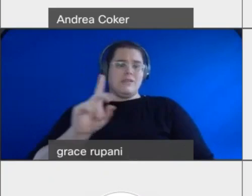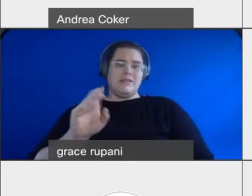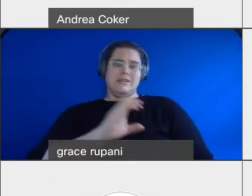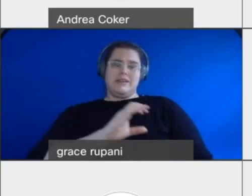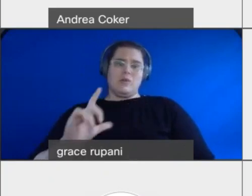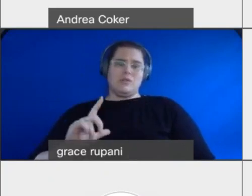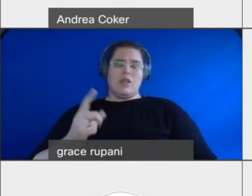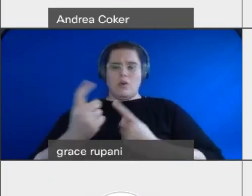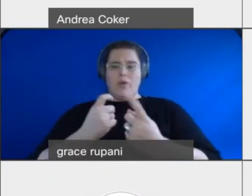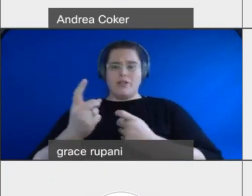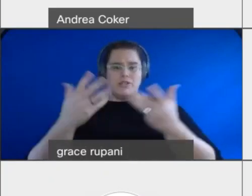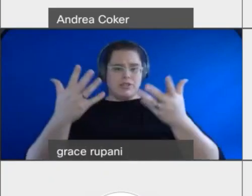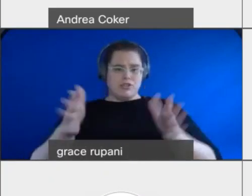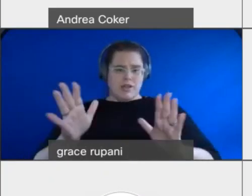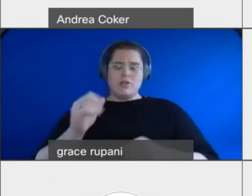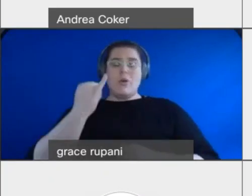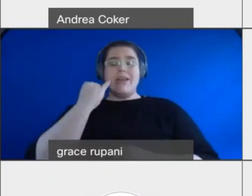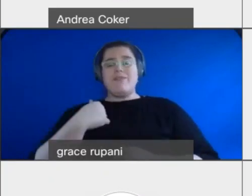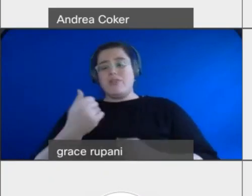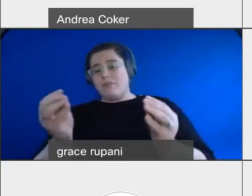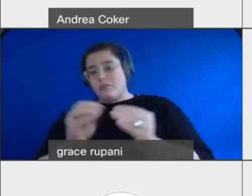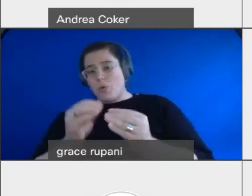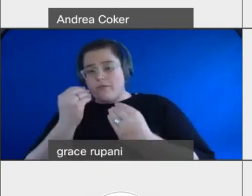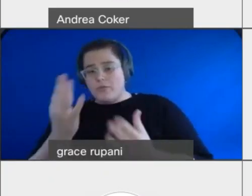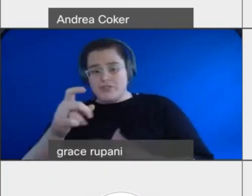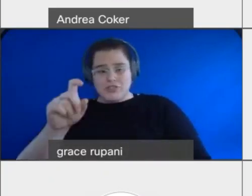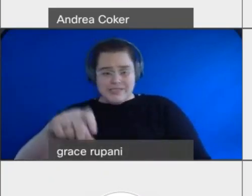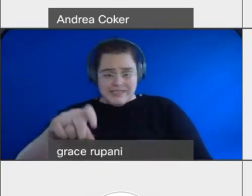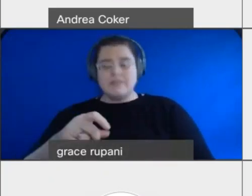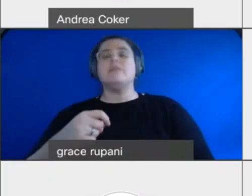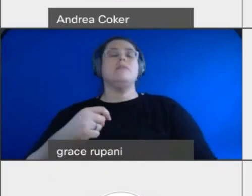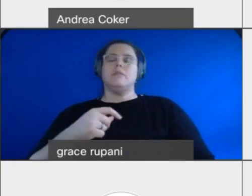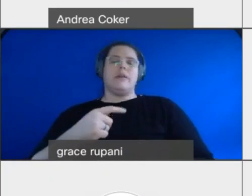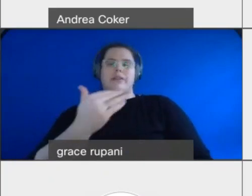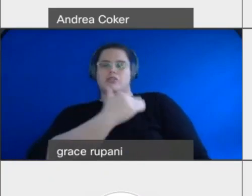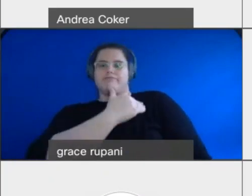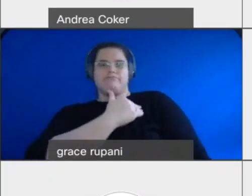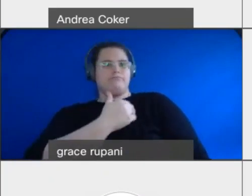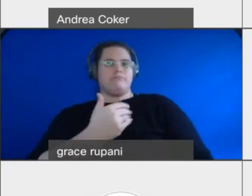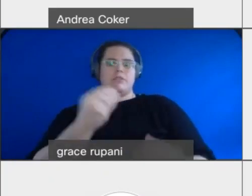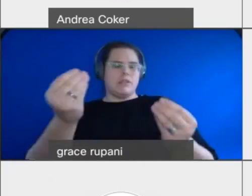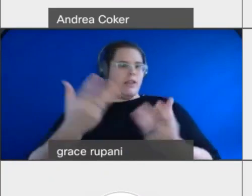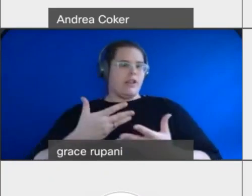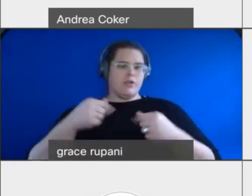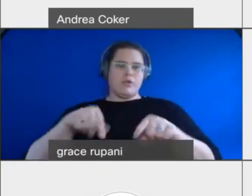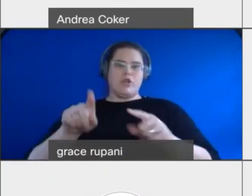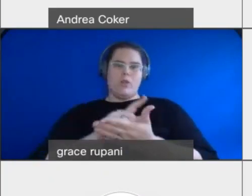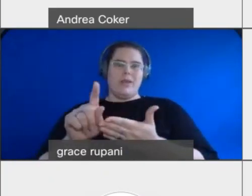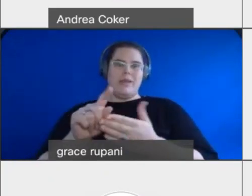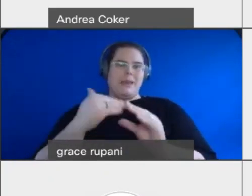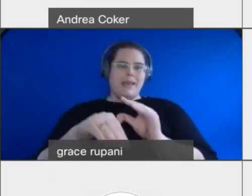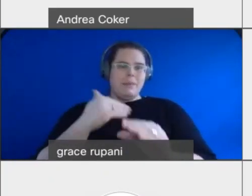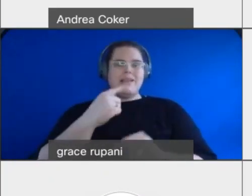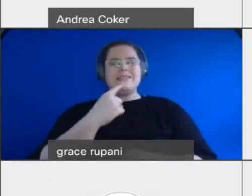are, if you want more information, just let us know by email during the week. We want more about this